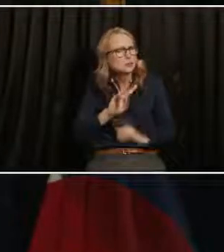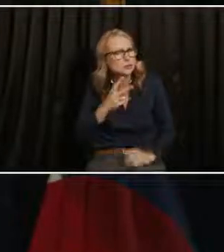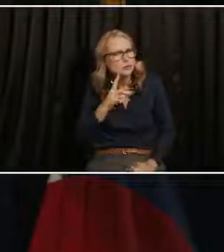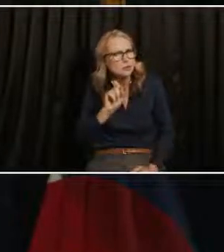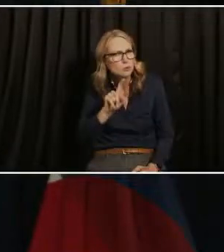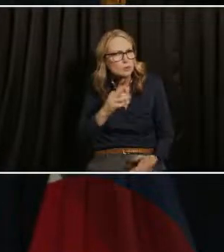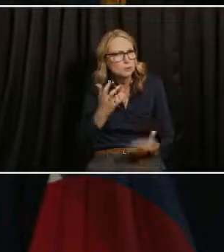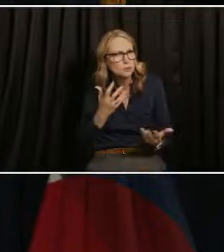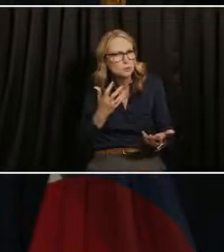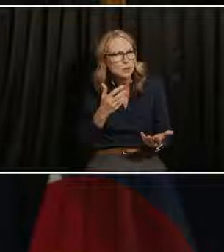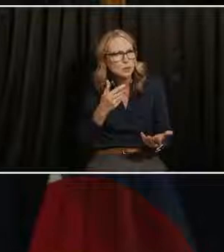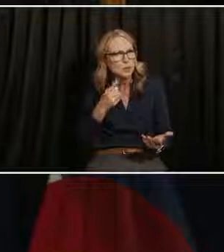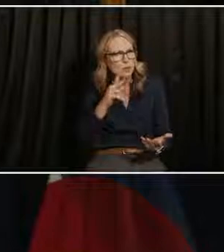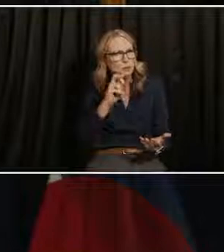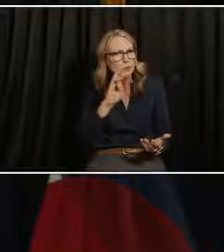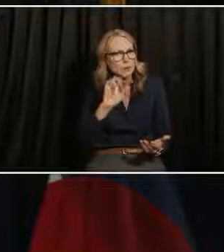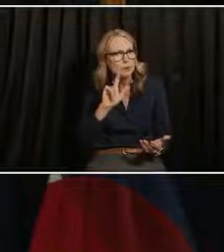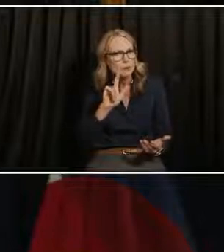Gabrielle?